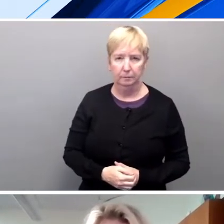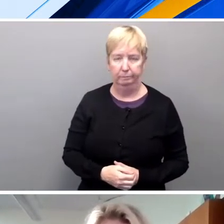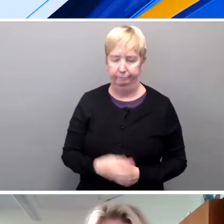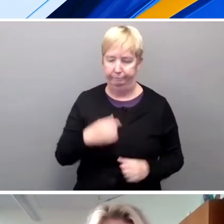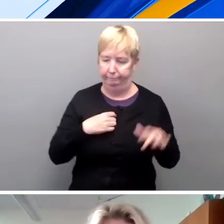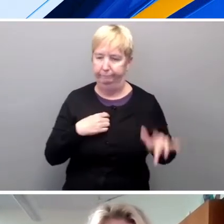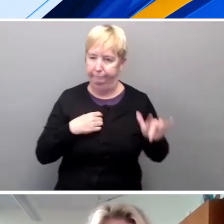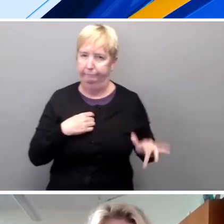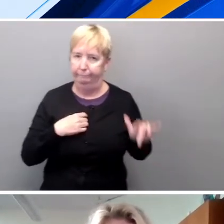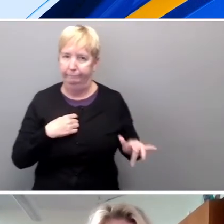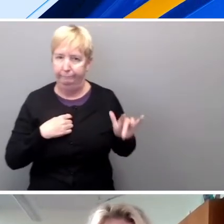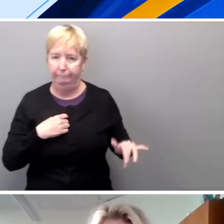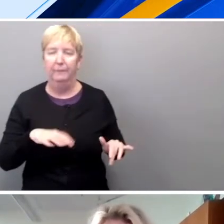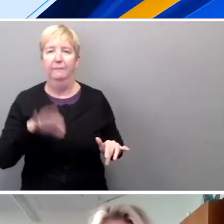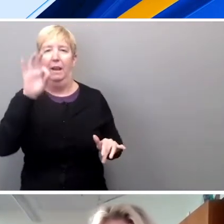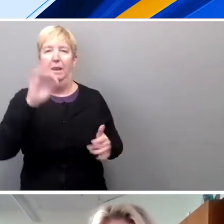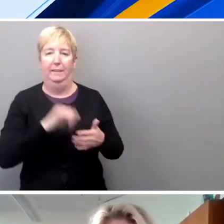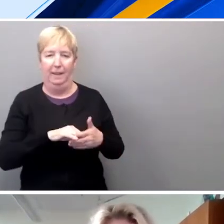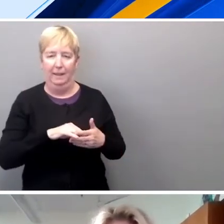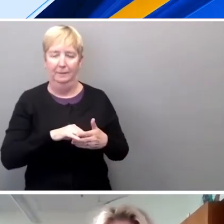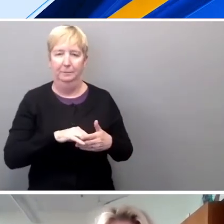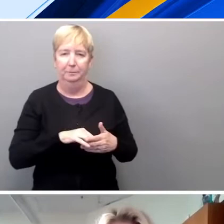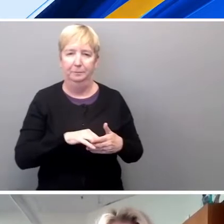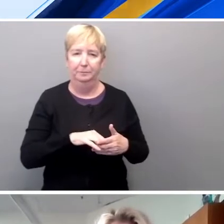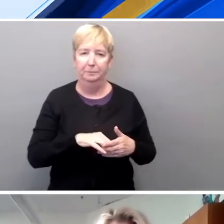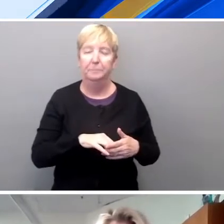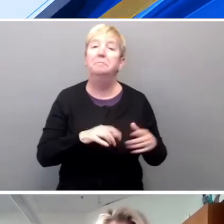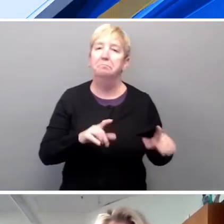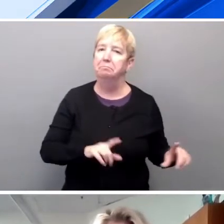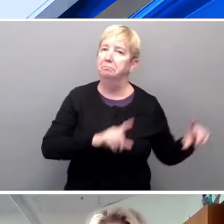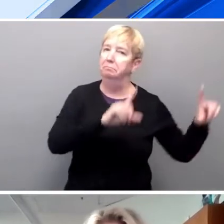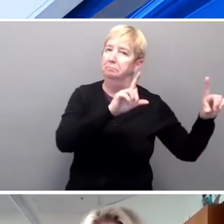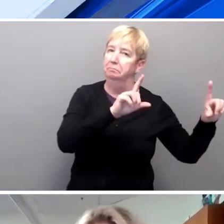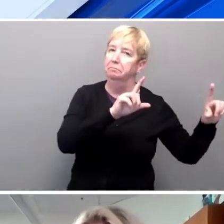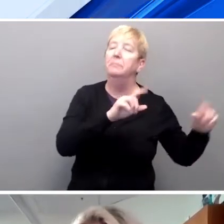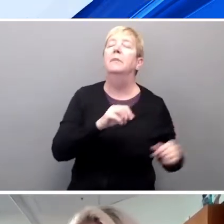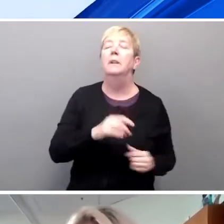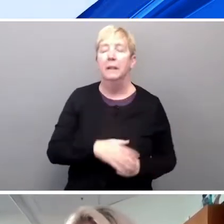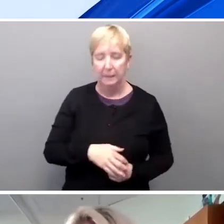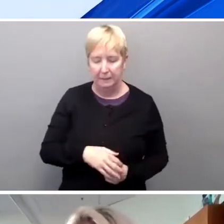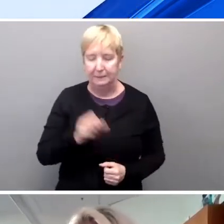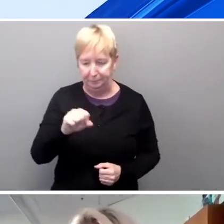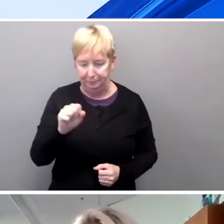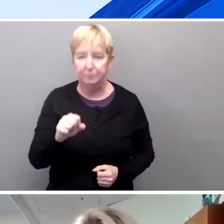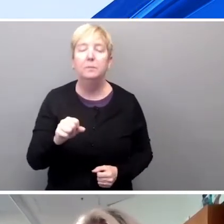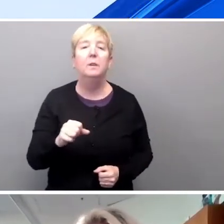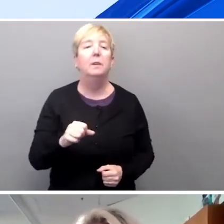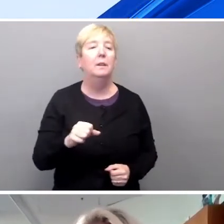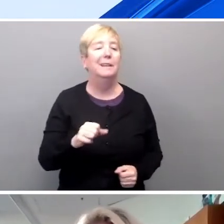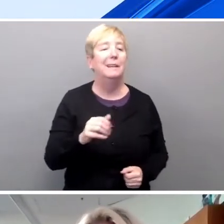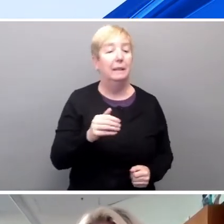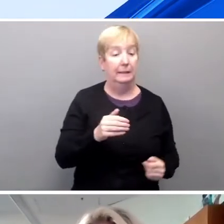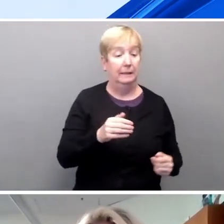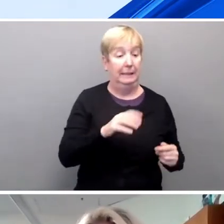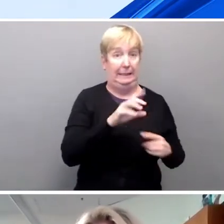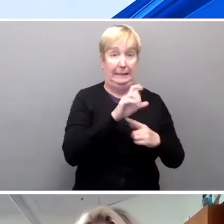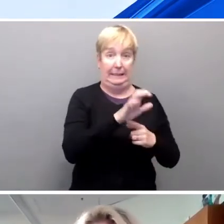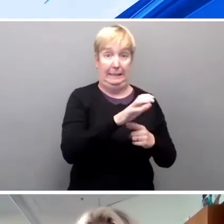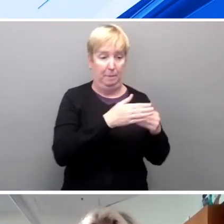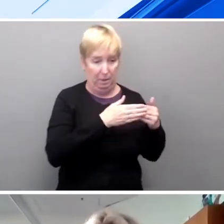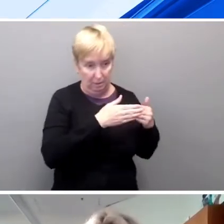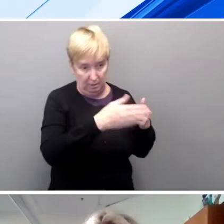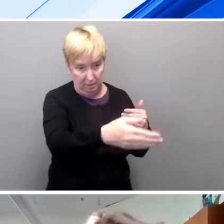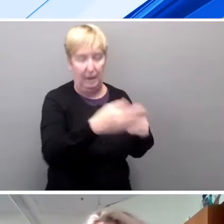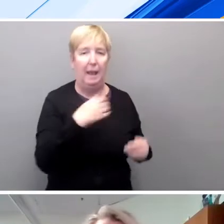slide. Here it is, that we have over the next month about 109,000 booster appointments,